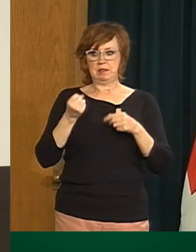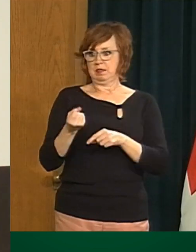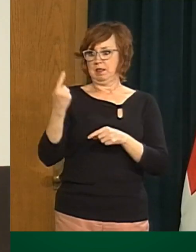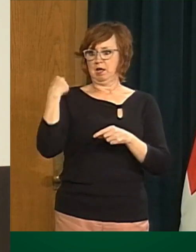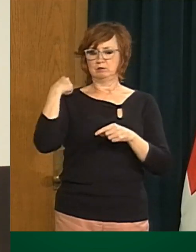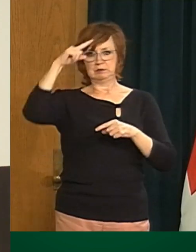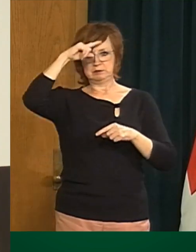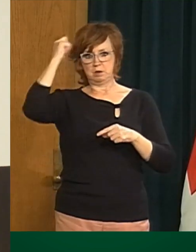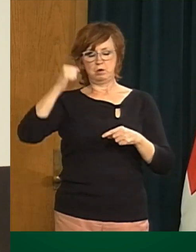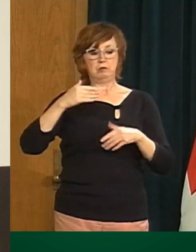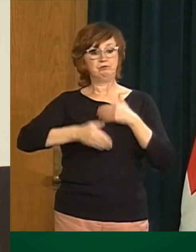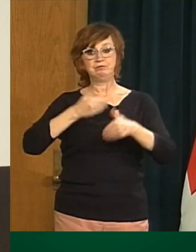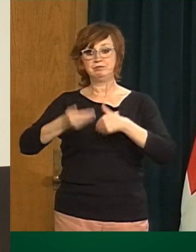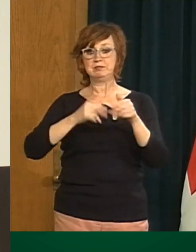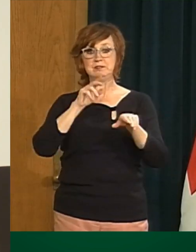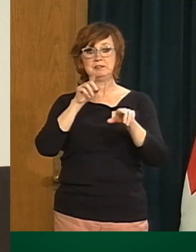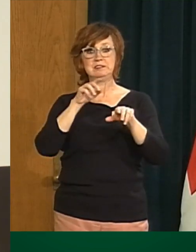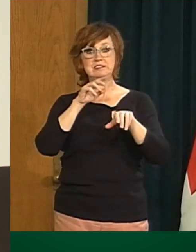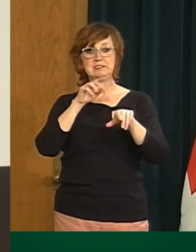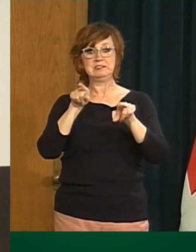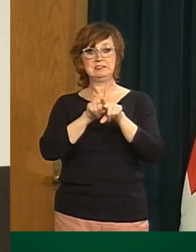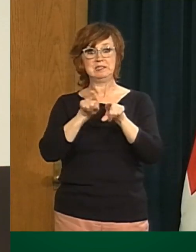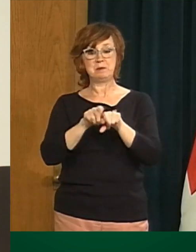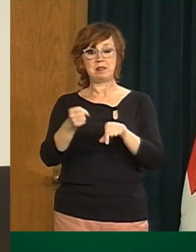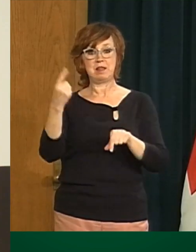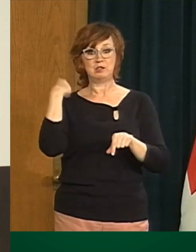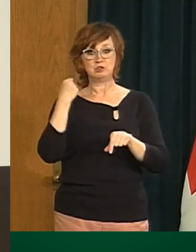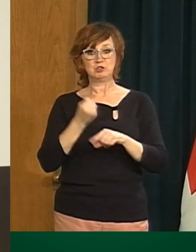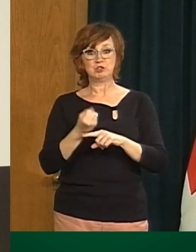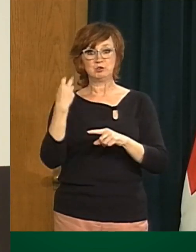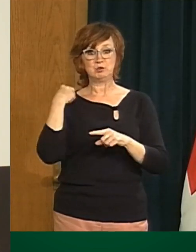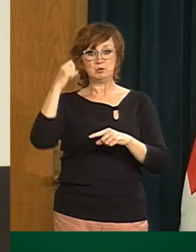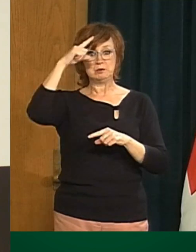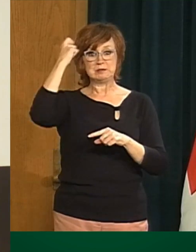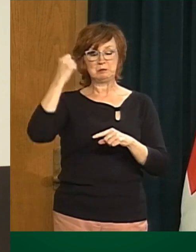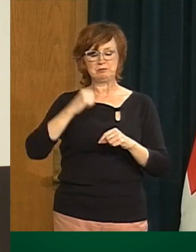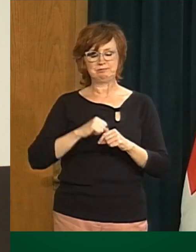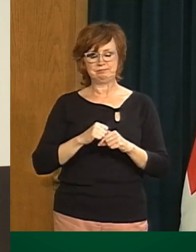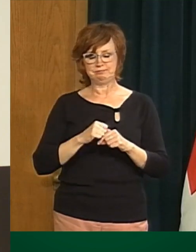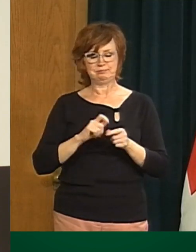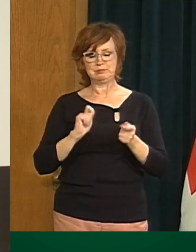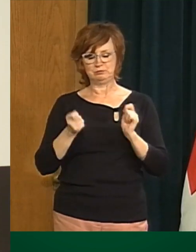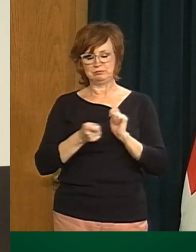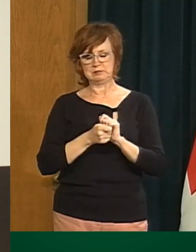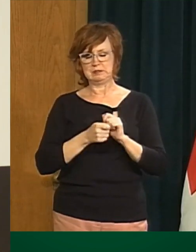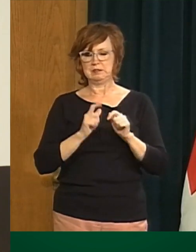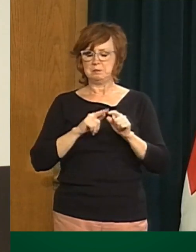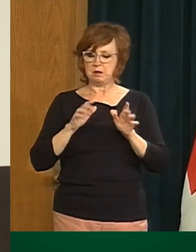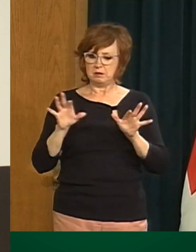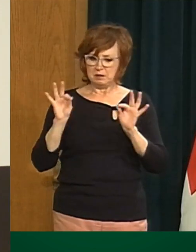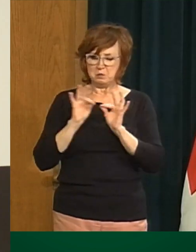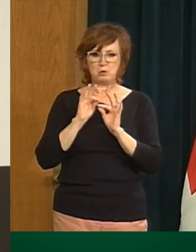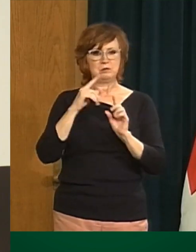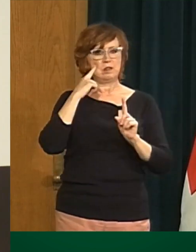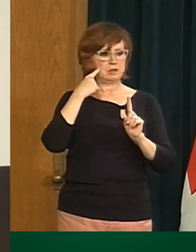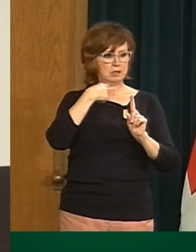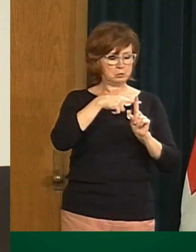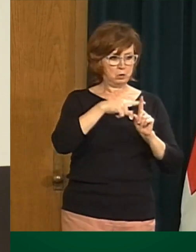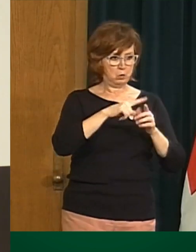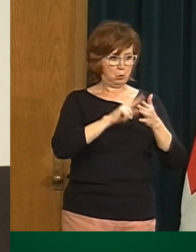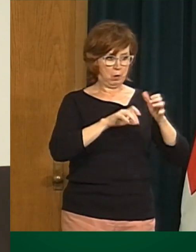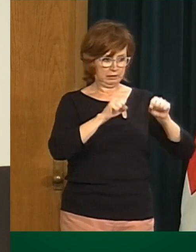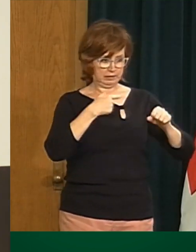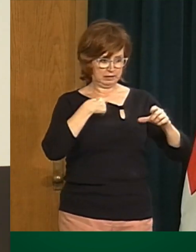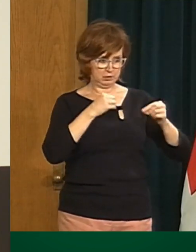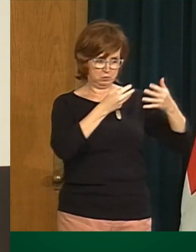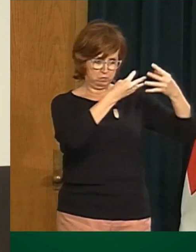be patient with that. But on the other hand, appreciate the things we can do and do them in a safe manner as Saskatchewan